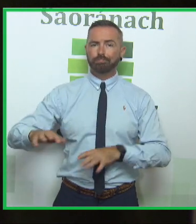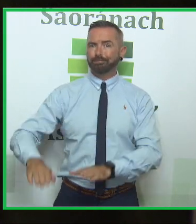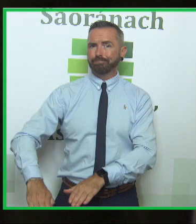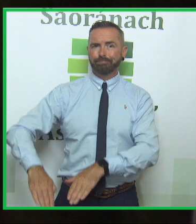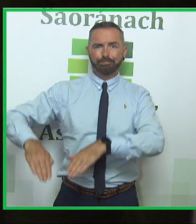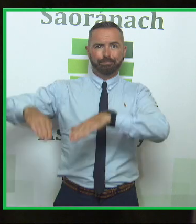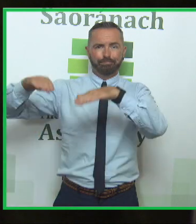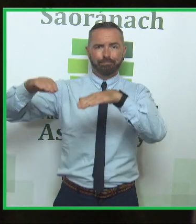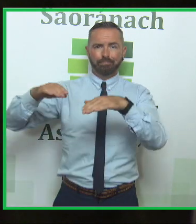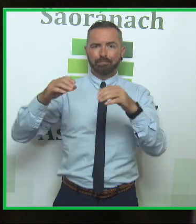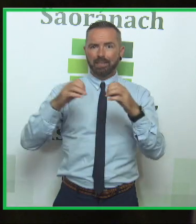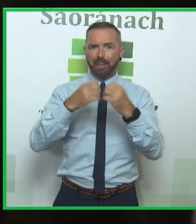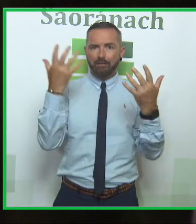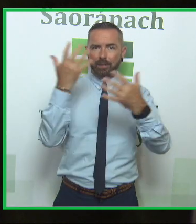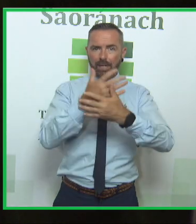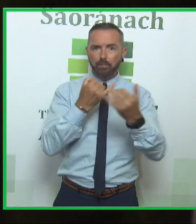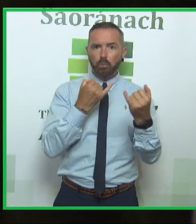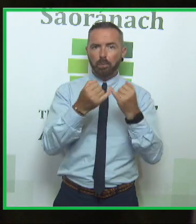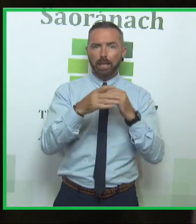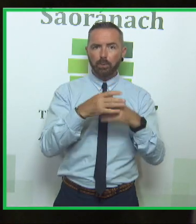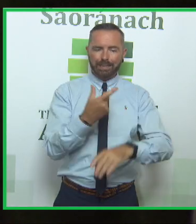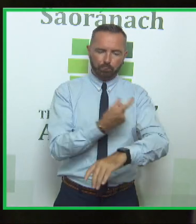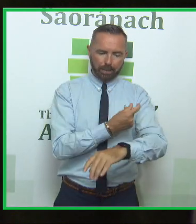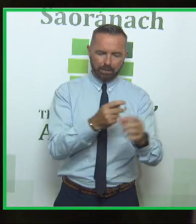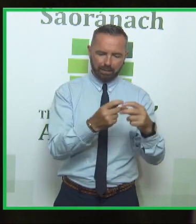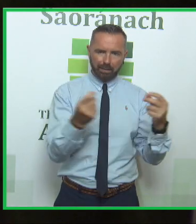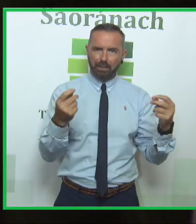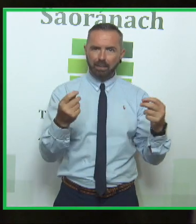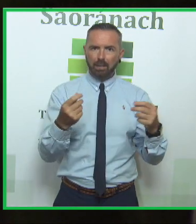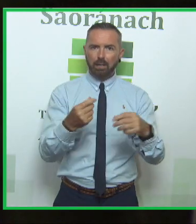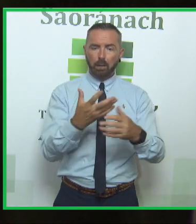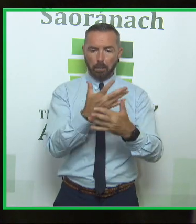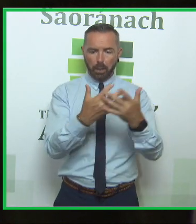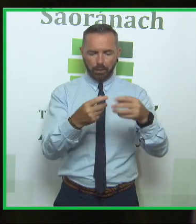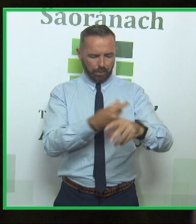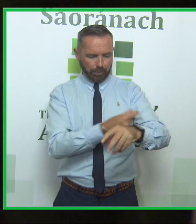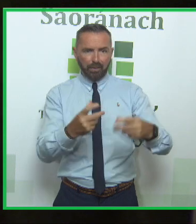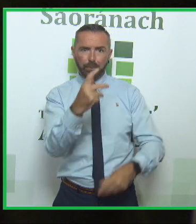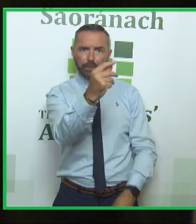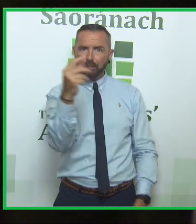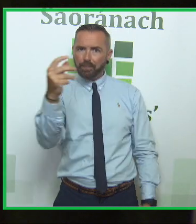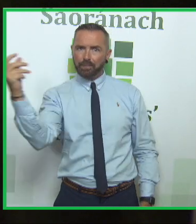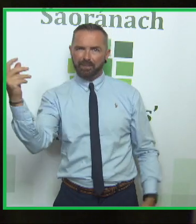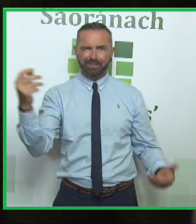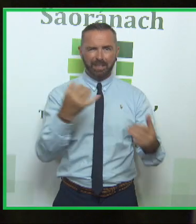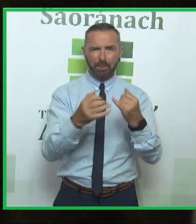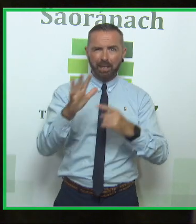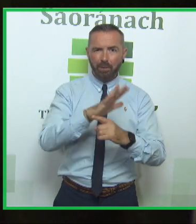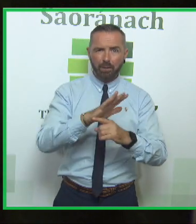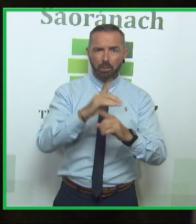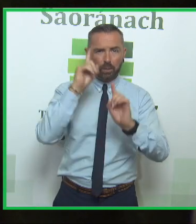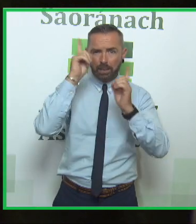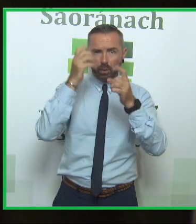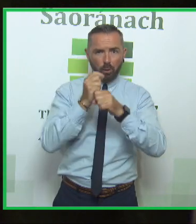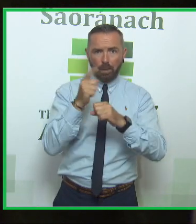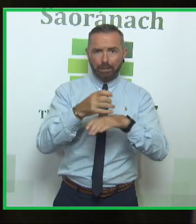evenings playing with syringes, squirting blood at each other, and developing all sorts of illnesses that we didn't know of and